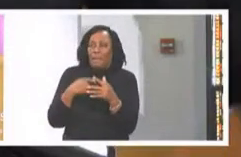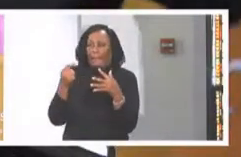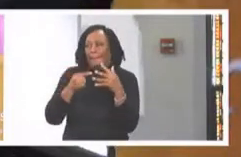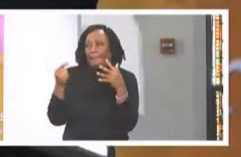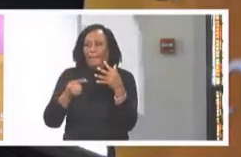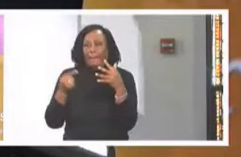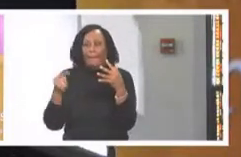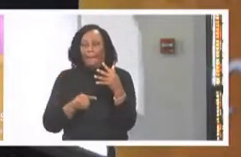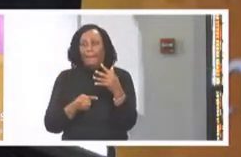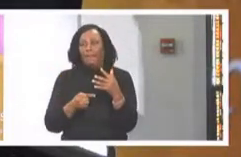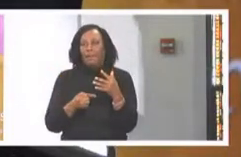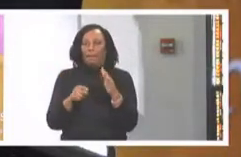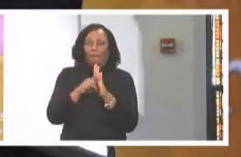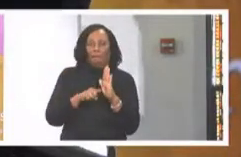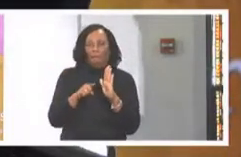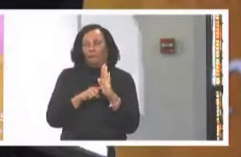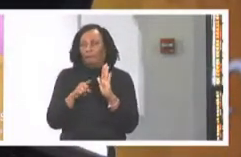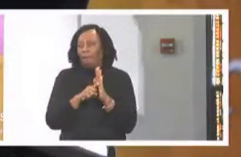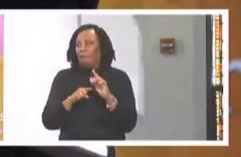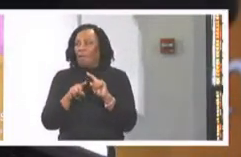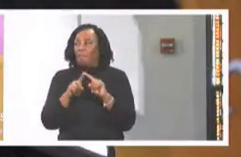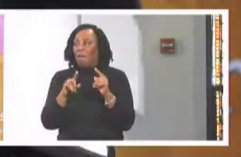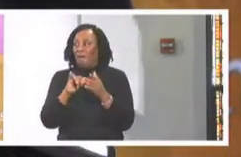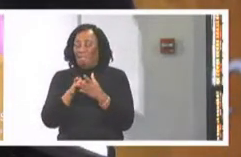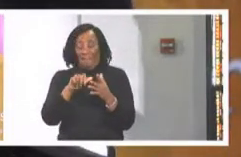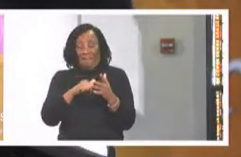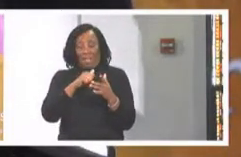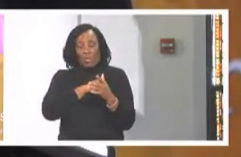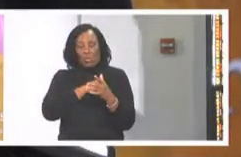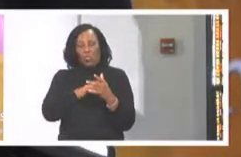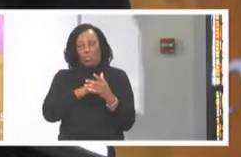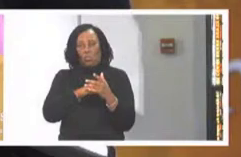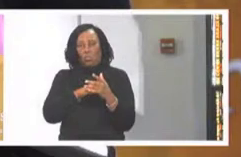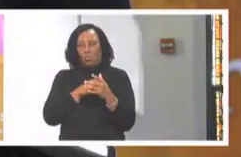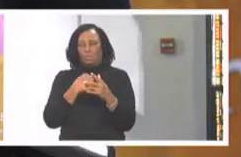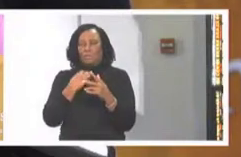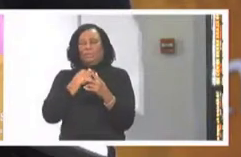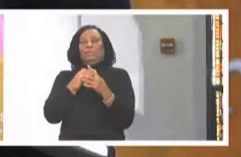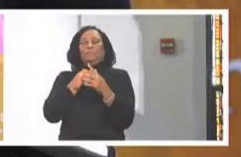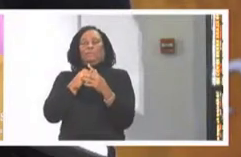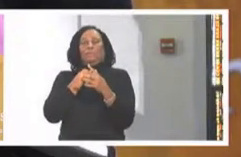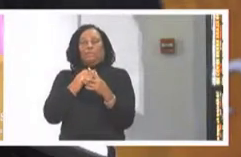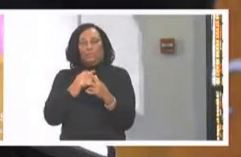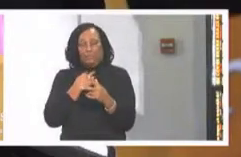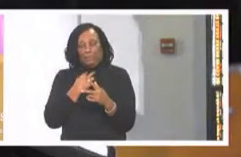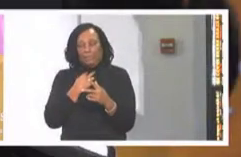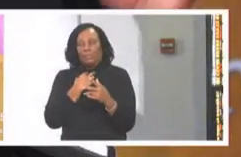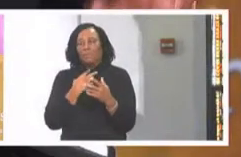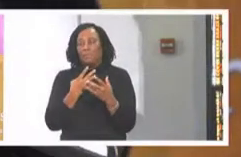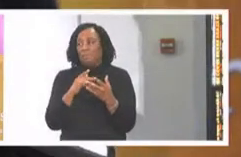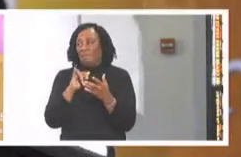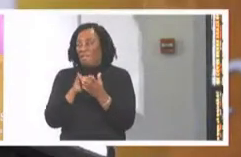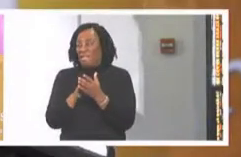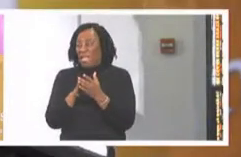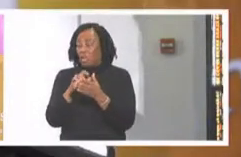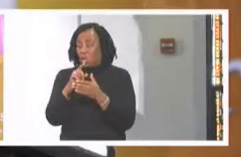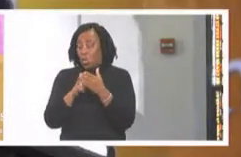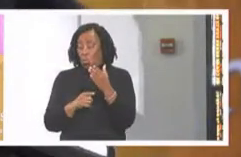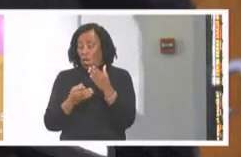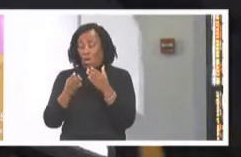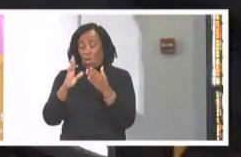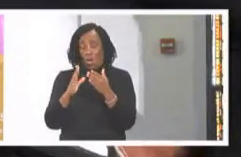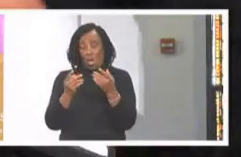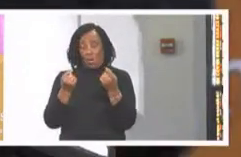But those attitudes are keeping us fixed in a place that we don't want to be. And that's what God was trying to